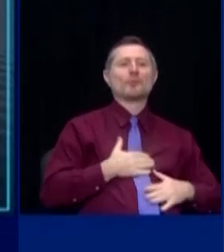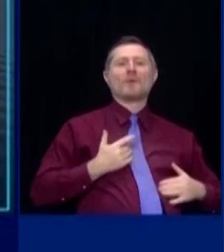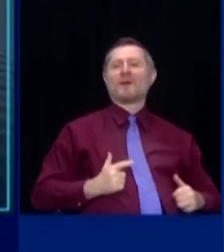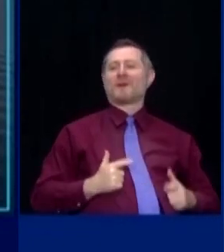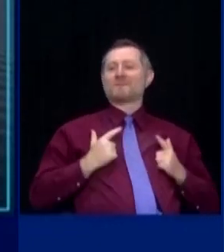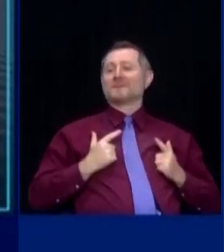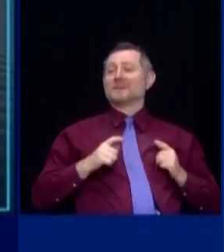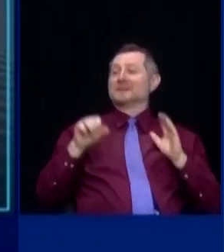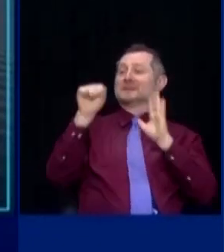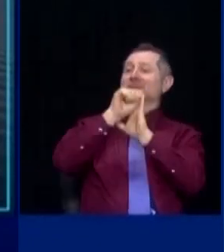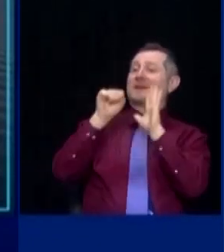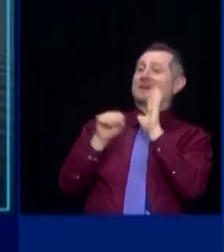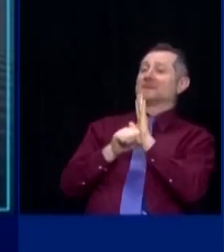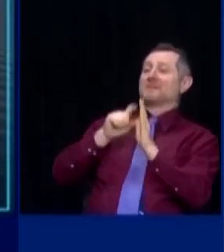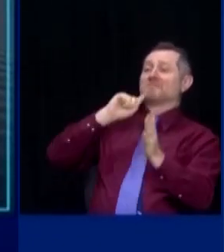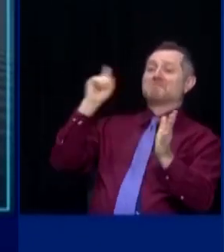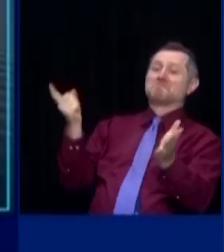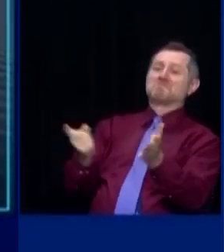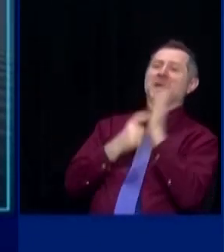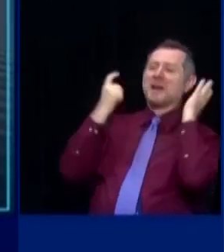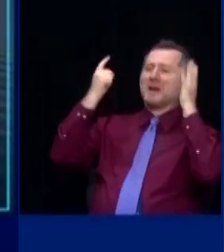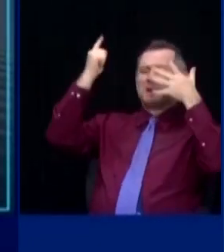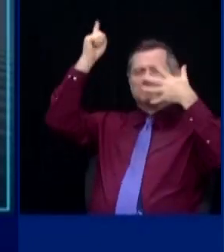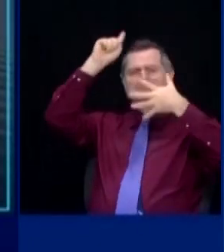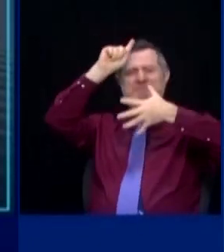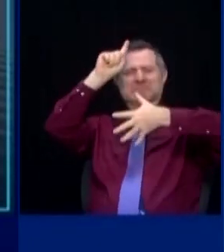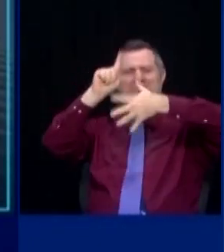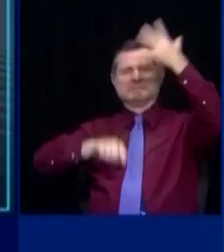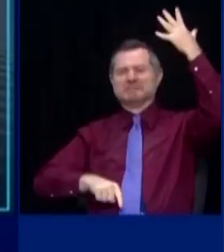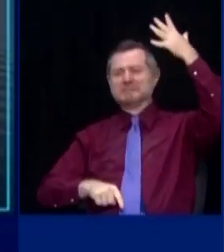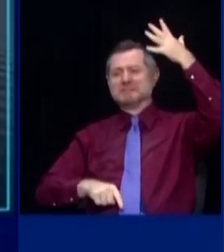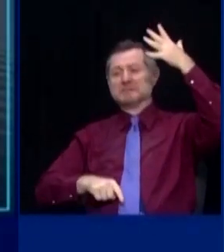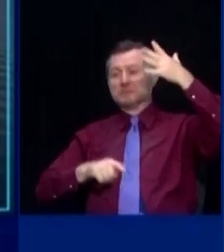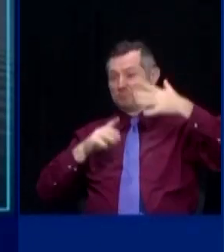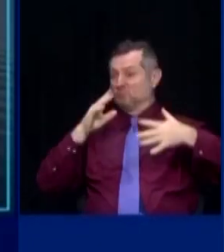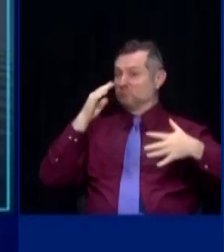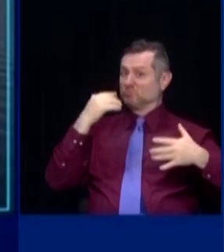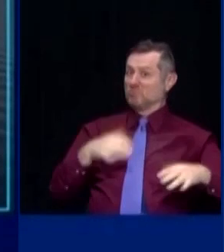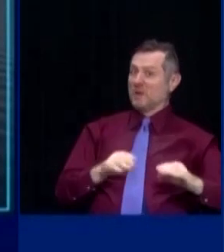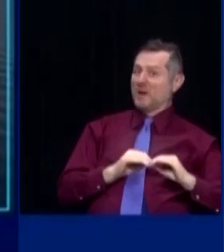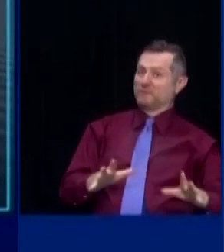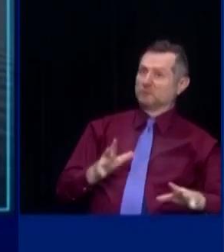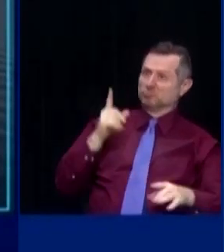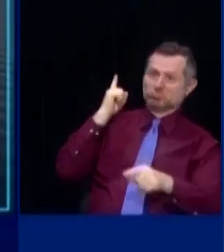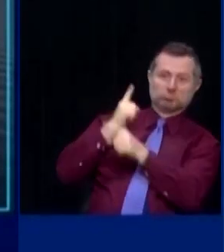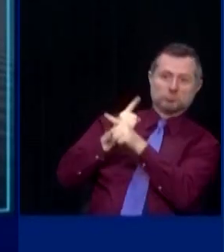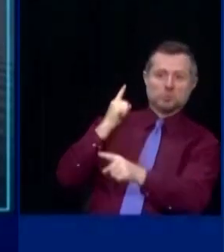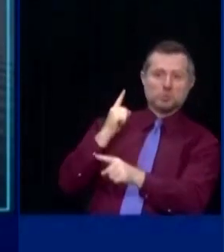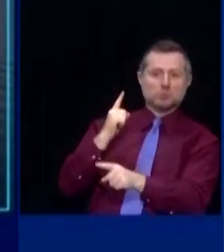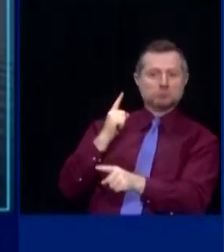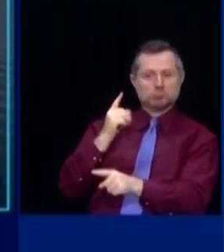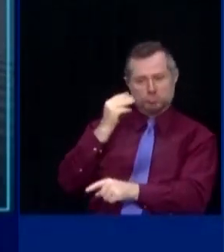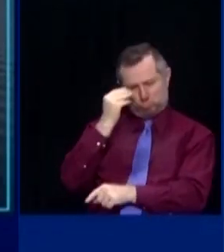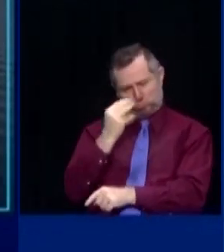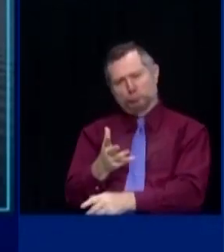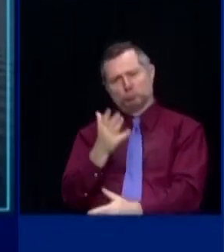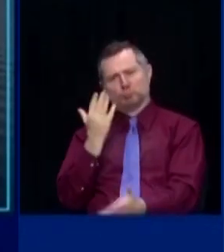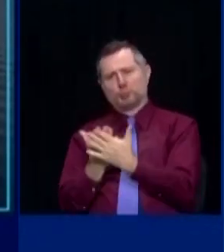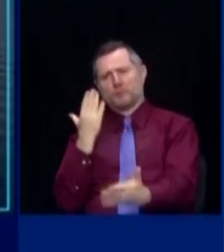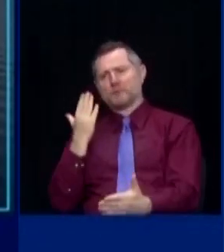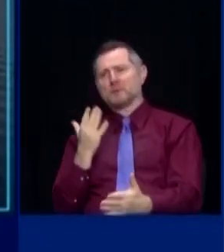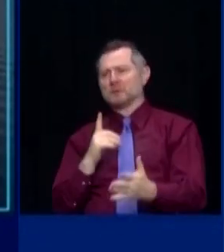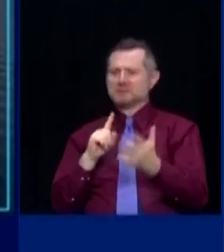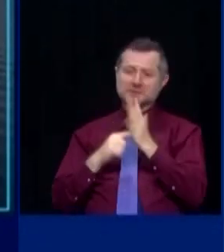mandates that have proven right and correct and brought us through this pandemic